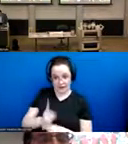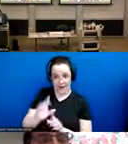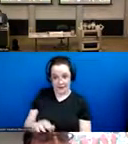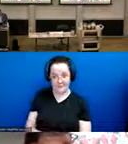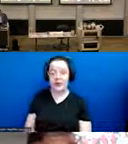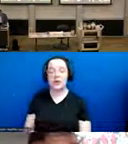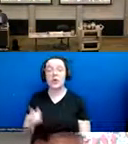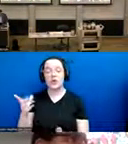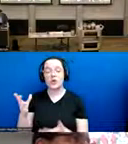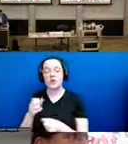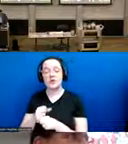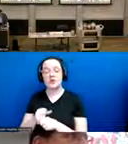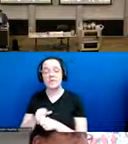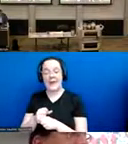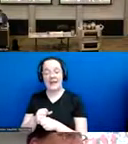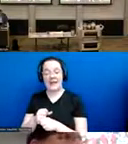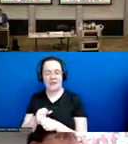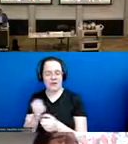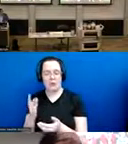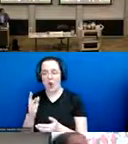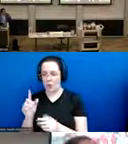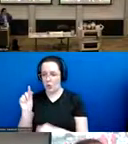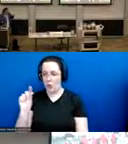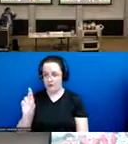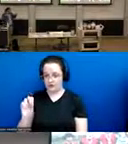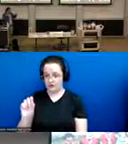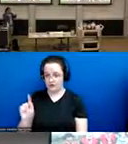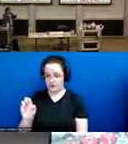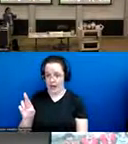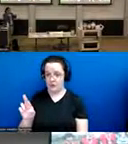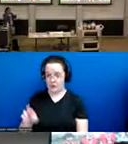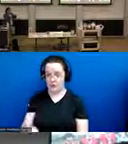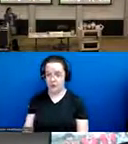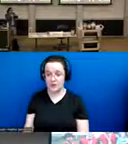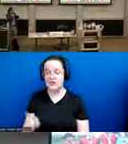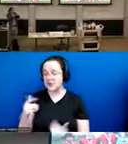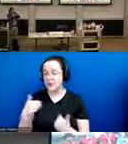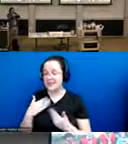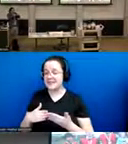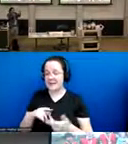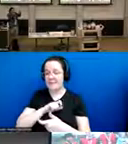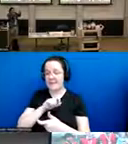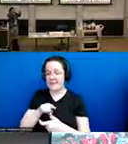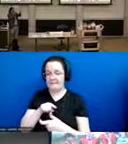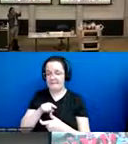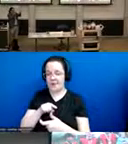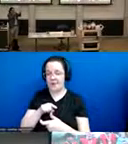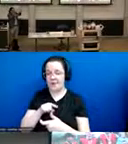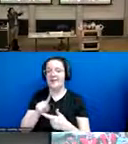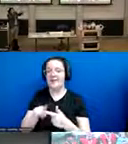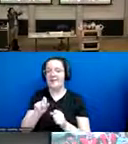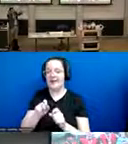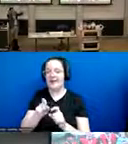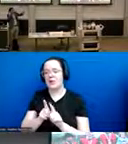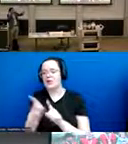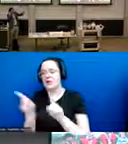want to create a form of a quantum router, right? In which, say, for example, if you have some inputs here, then it can then route entanglement